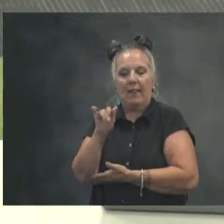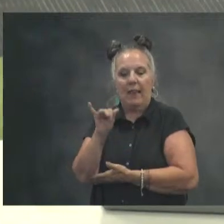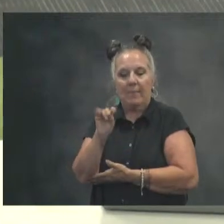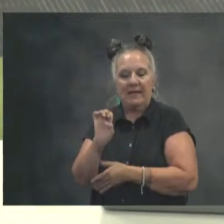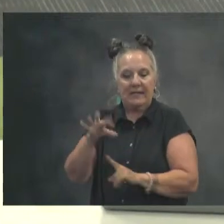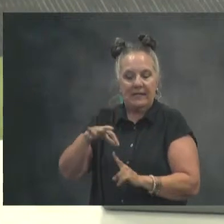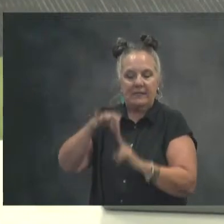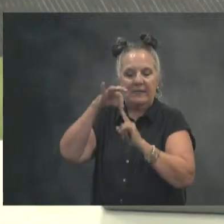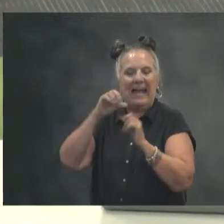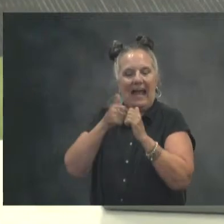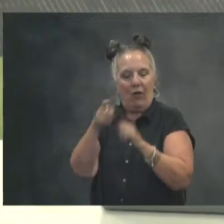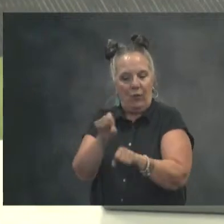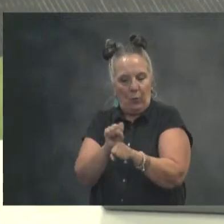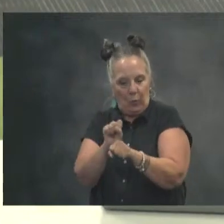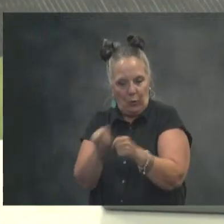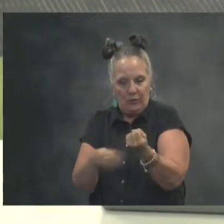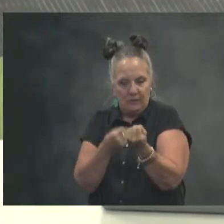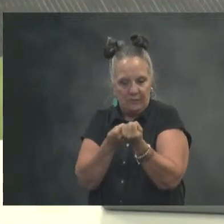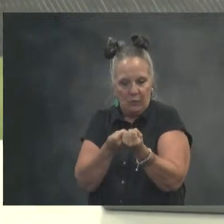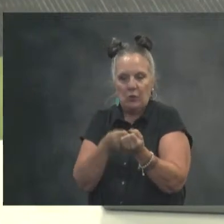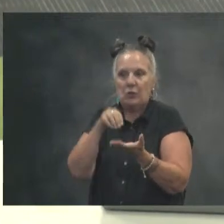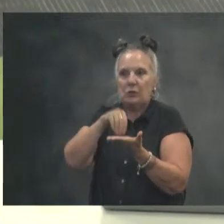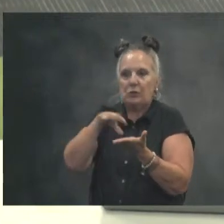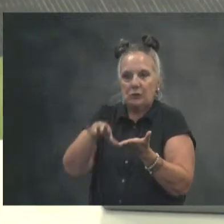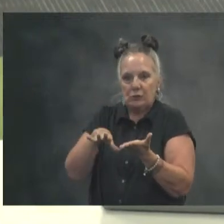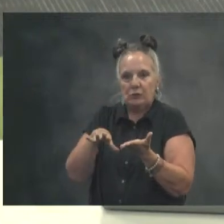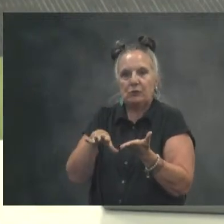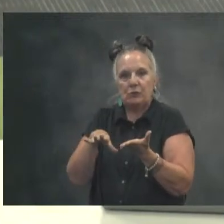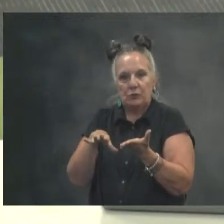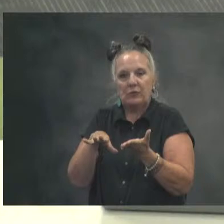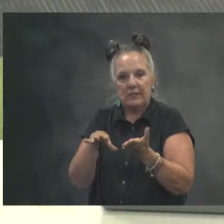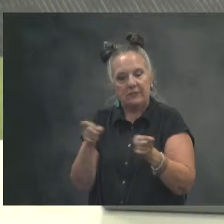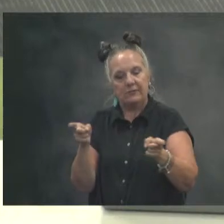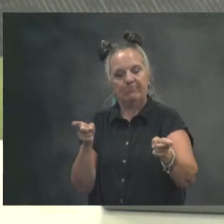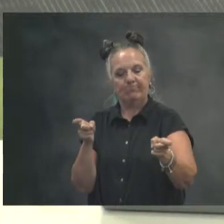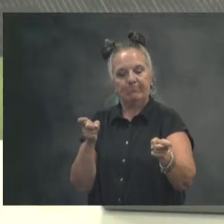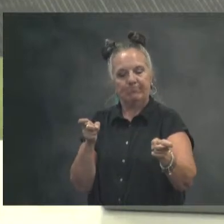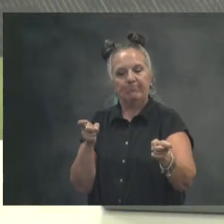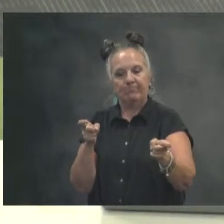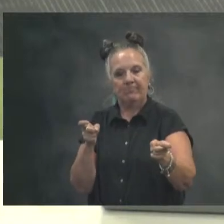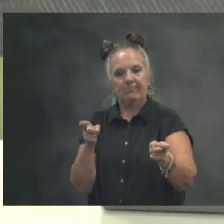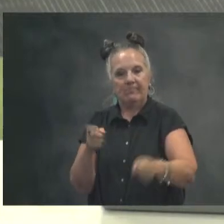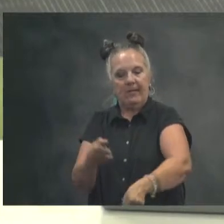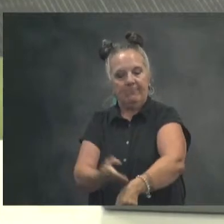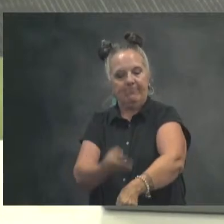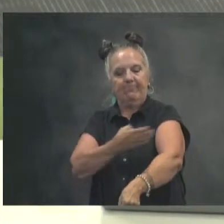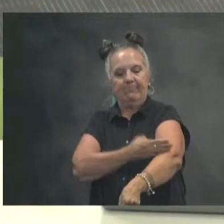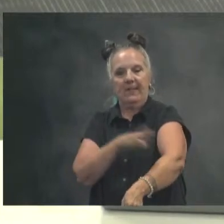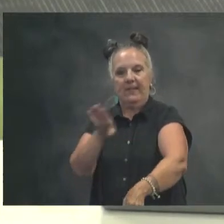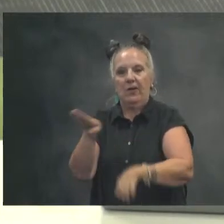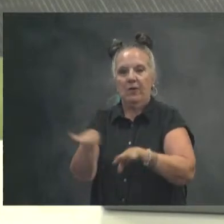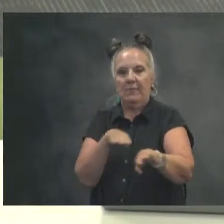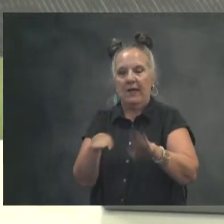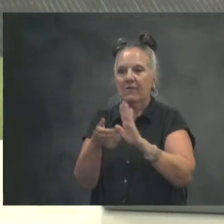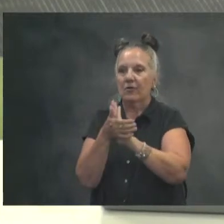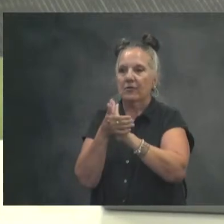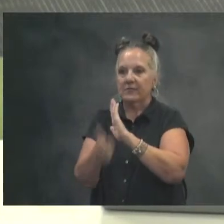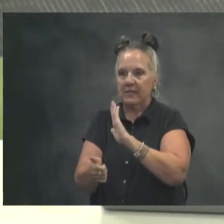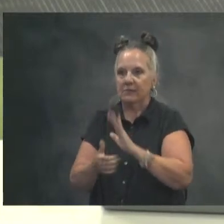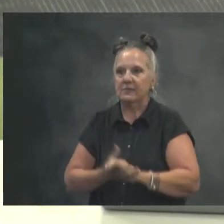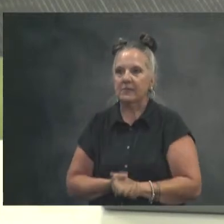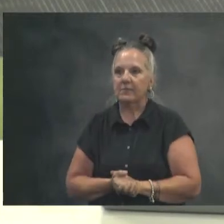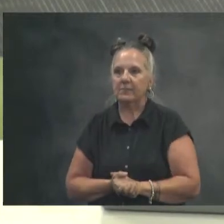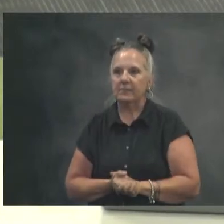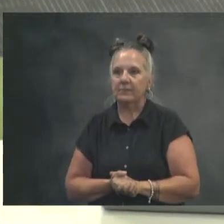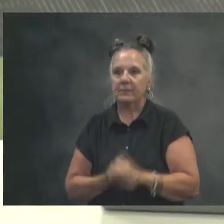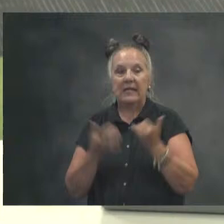specifically how their work supports student regulation and growth in their behavioral skills. This